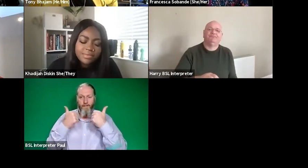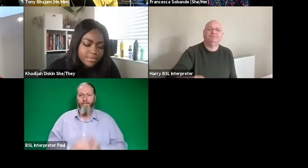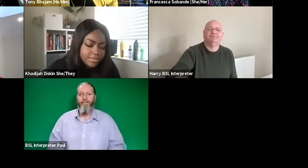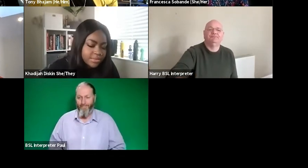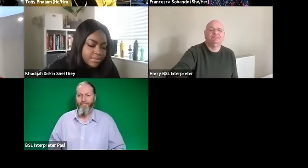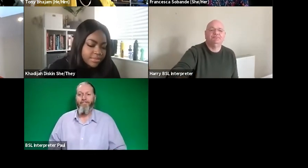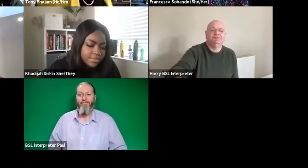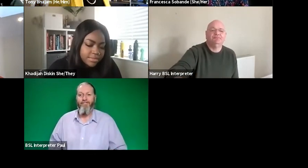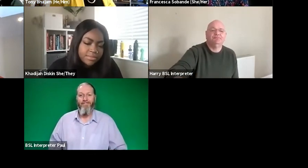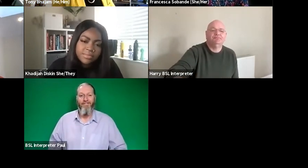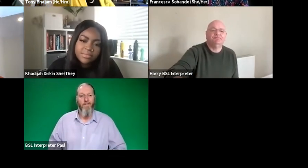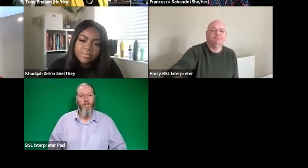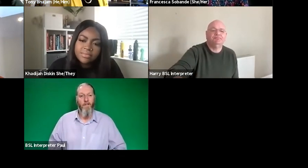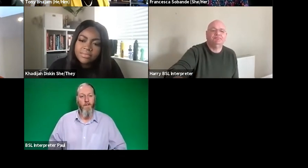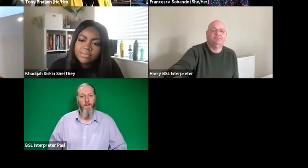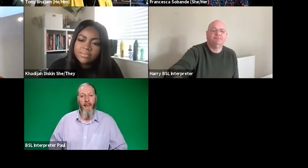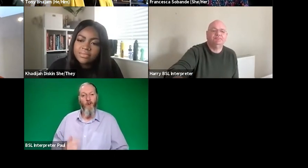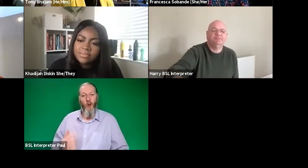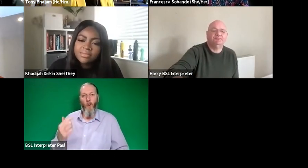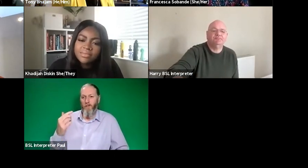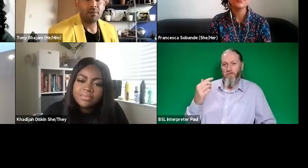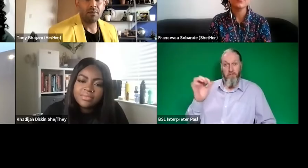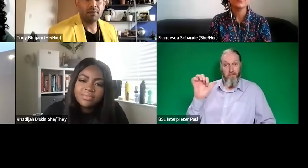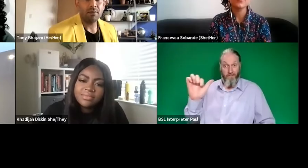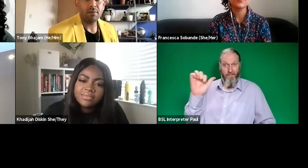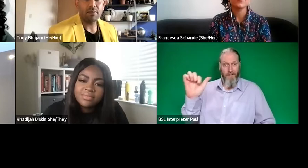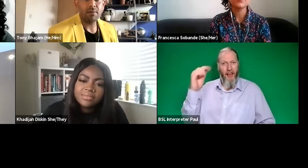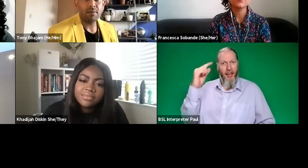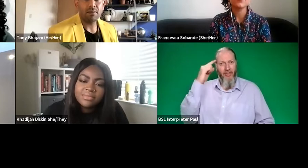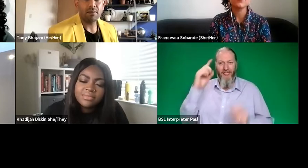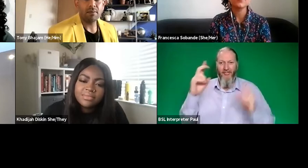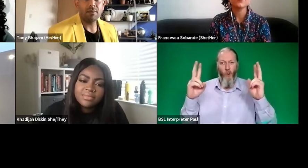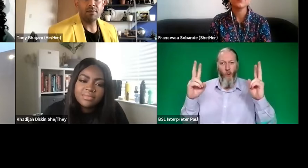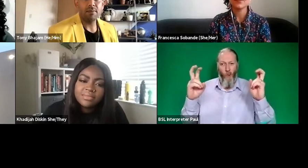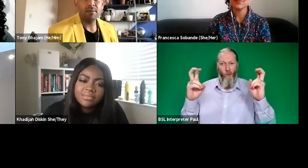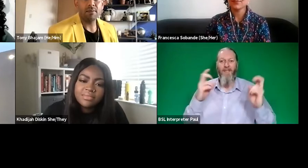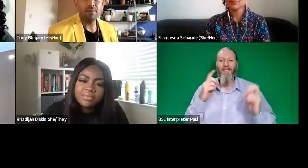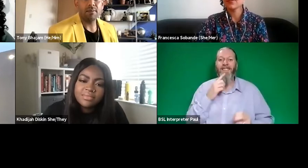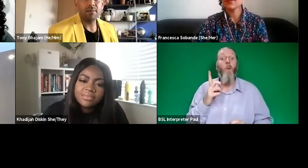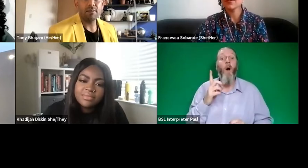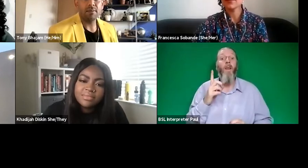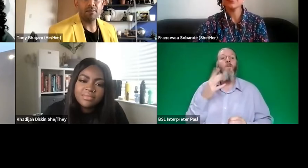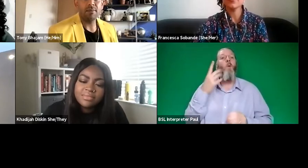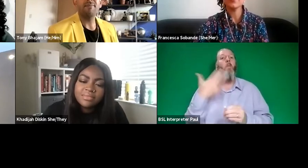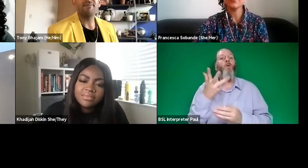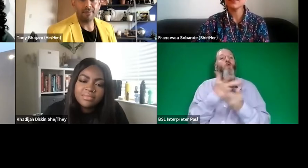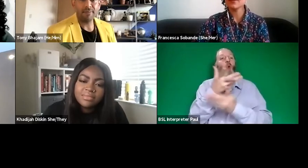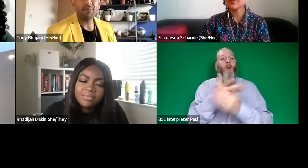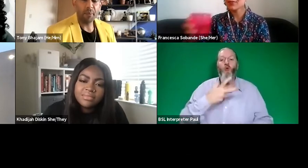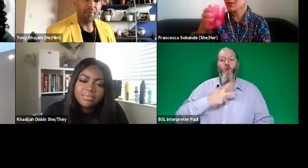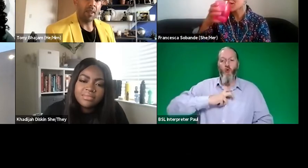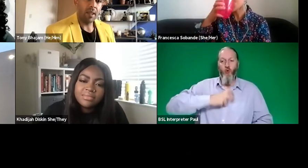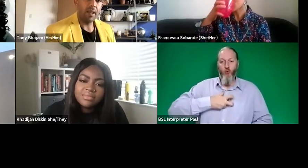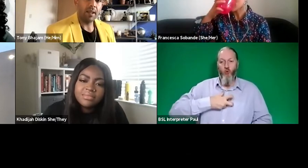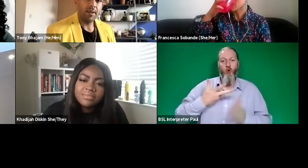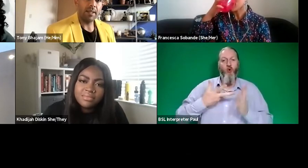so McAlevey again, she says that your people, talking to union organisers, your people are made of clay, not glass, so that we don't